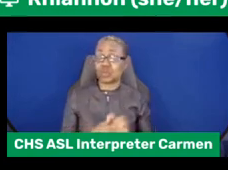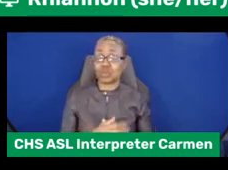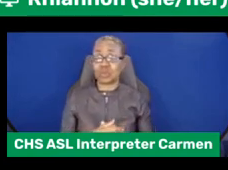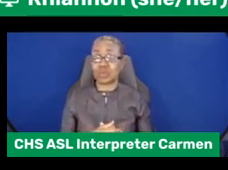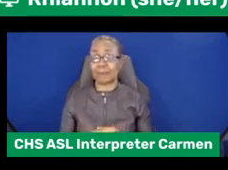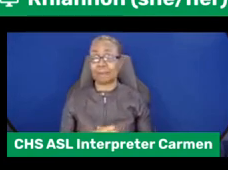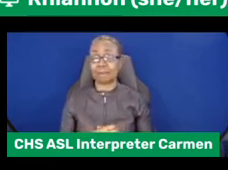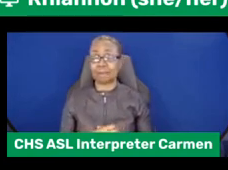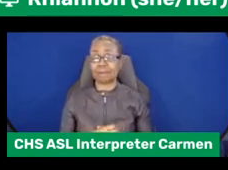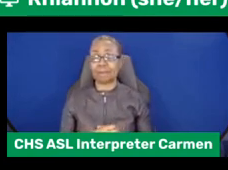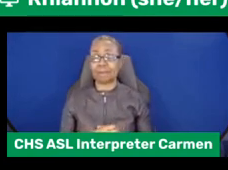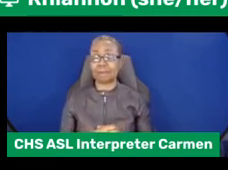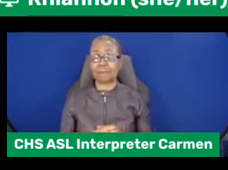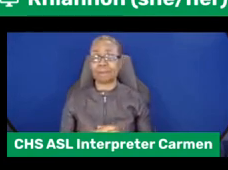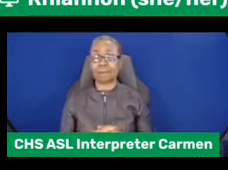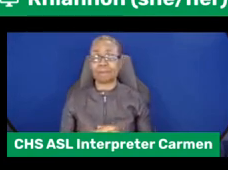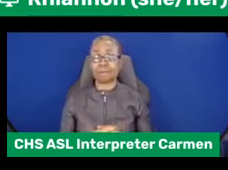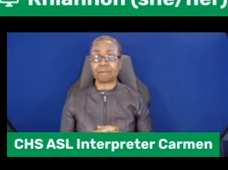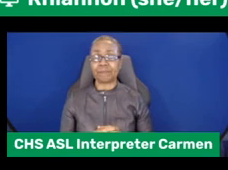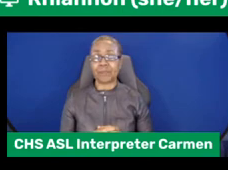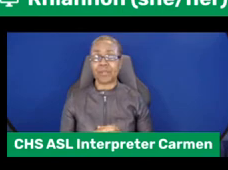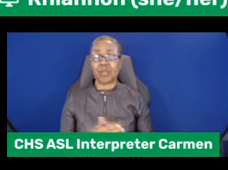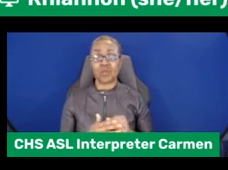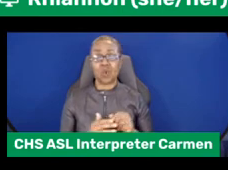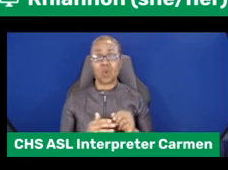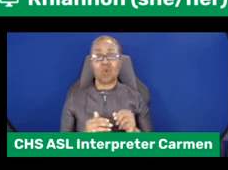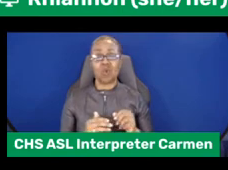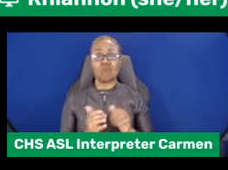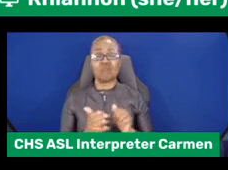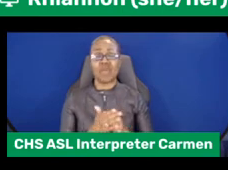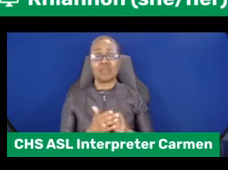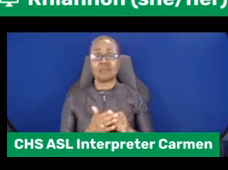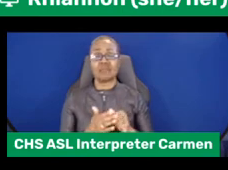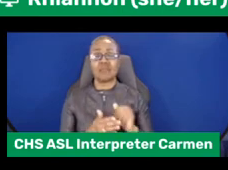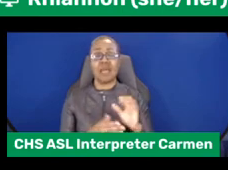And so coming from the abolition framework,